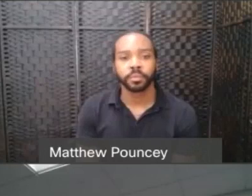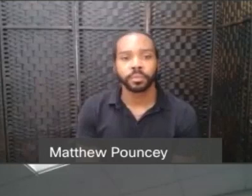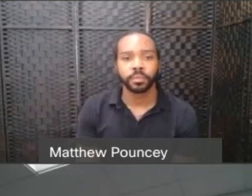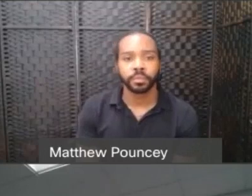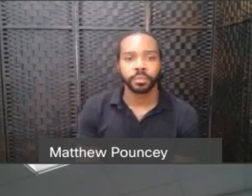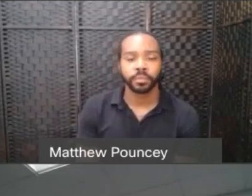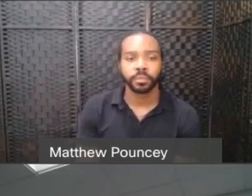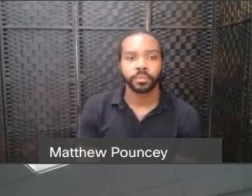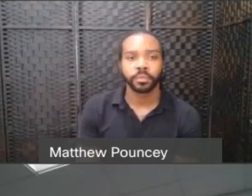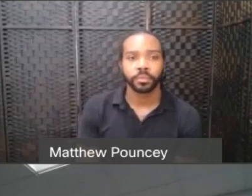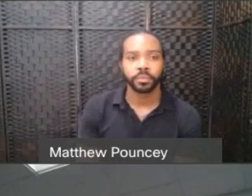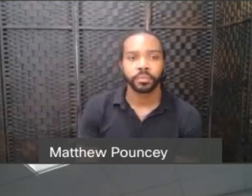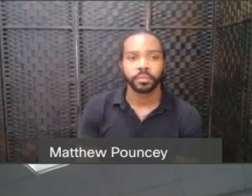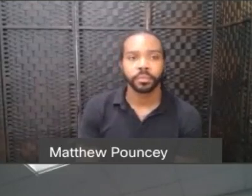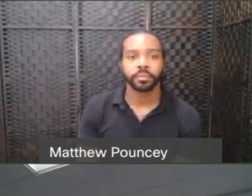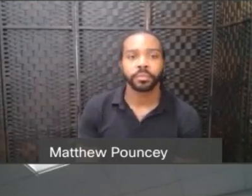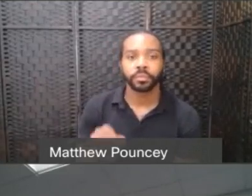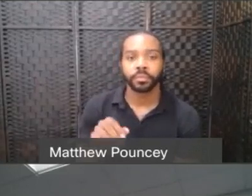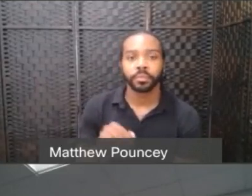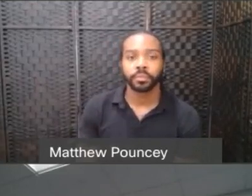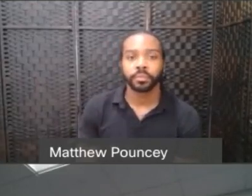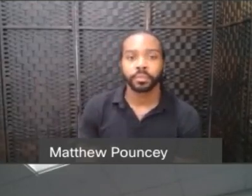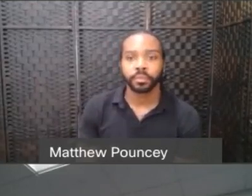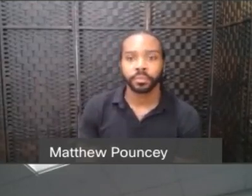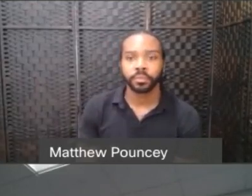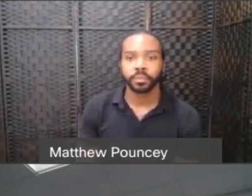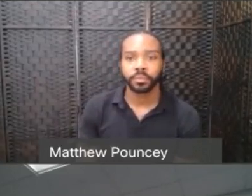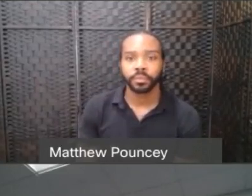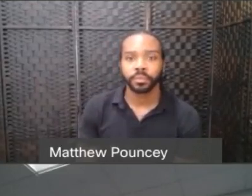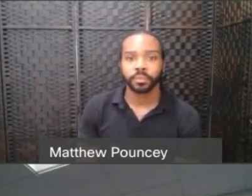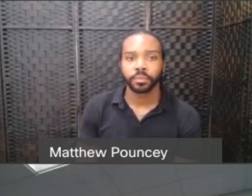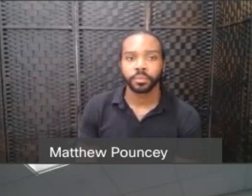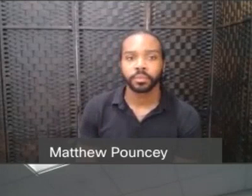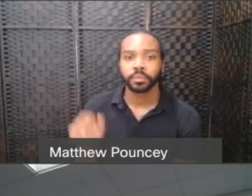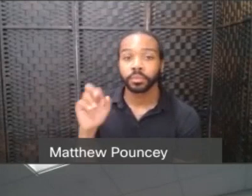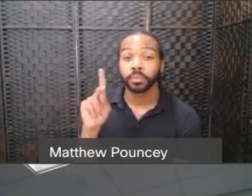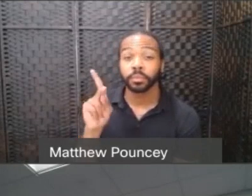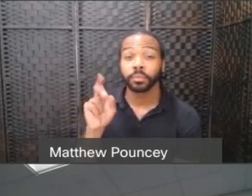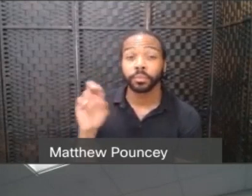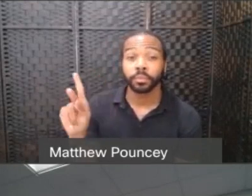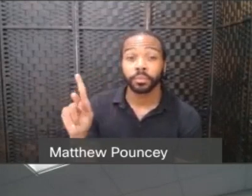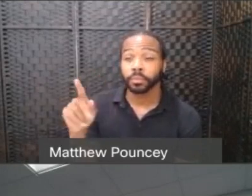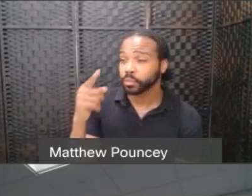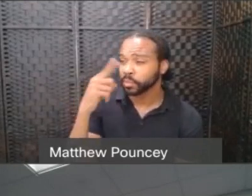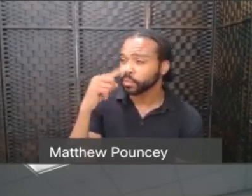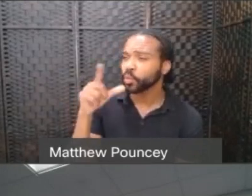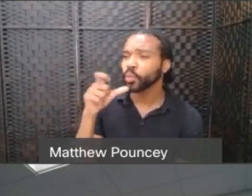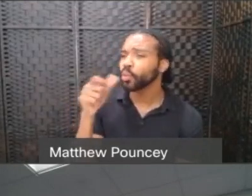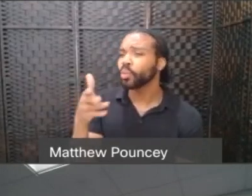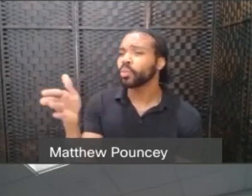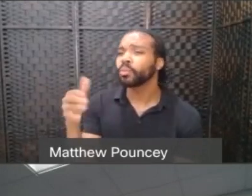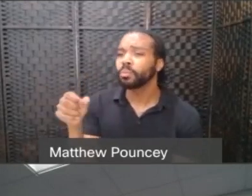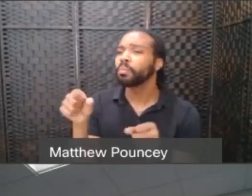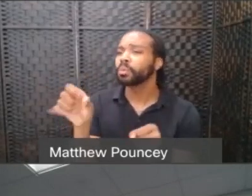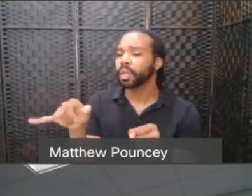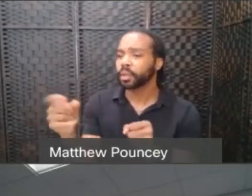I can try to answer that. Oh, go ahead. No, I was just saying, can I just ask whoever just posted that question if you could post it to the everyone tab, because so we can see?